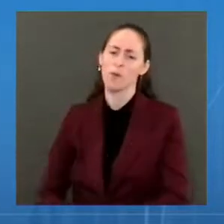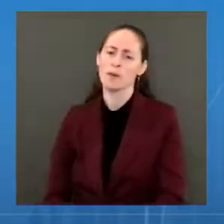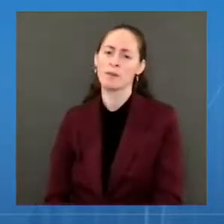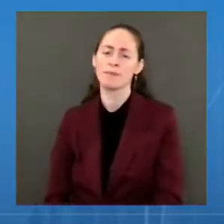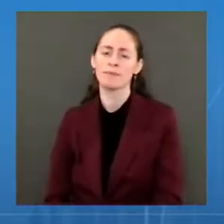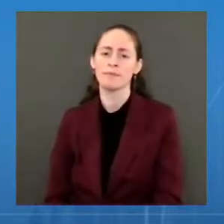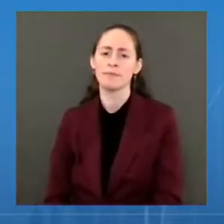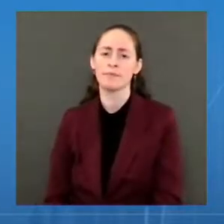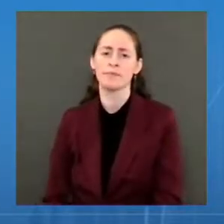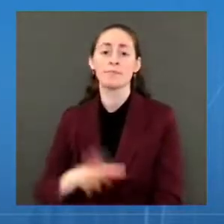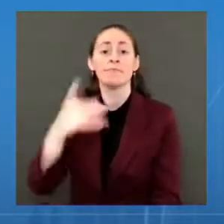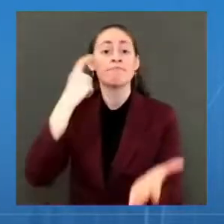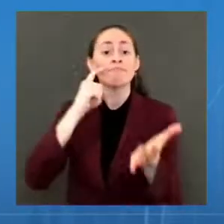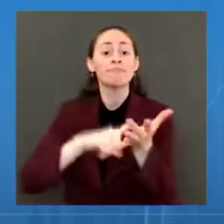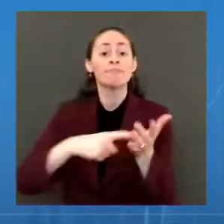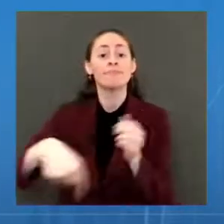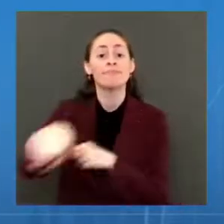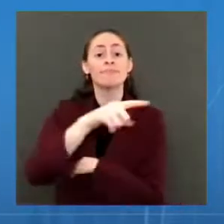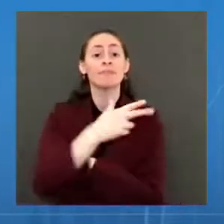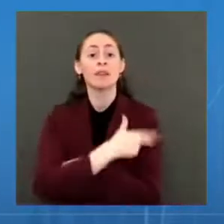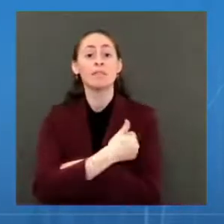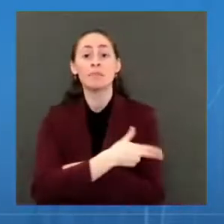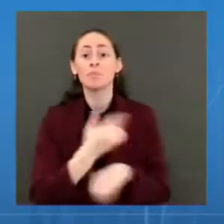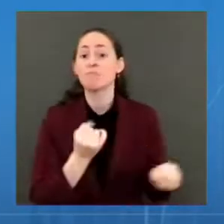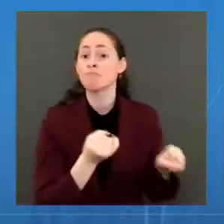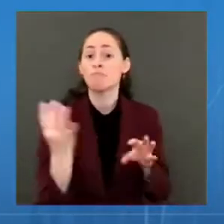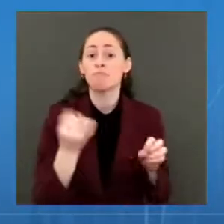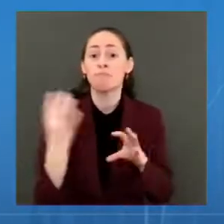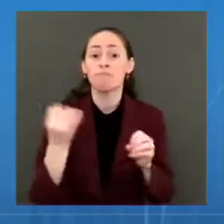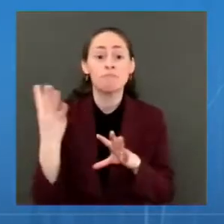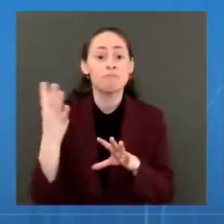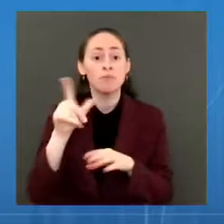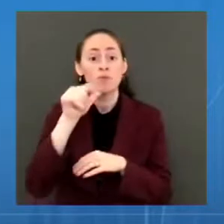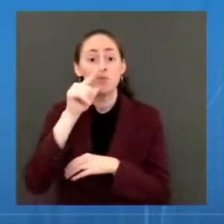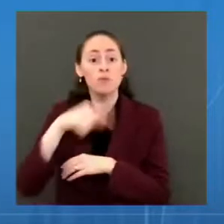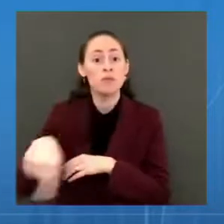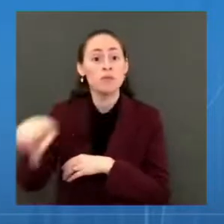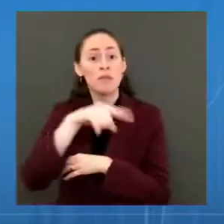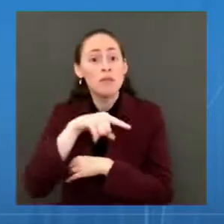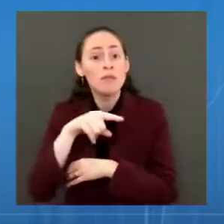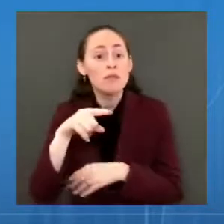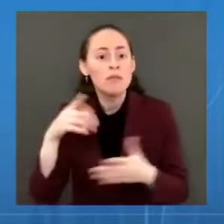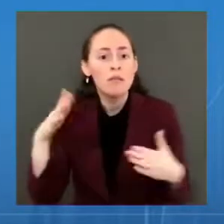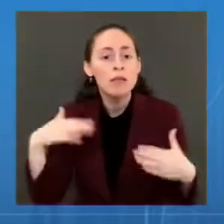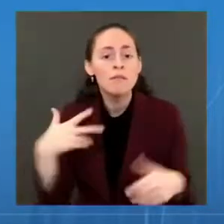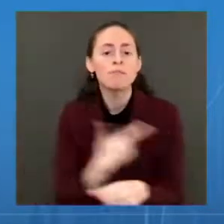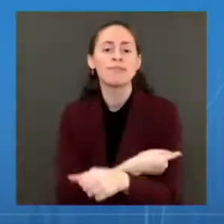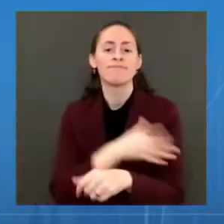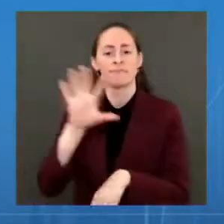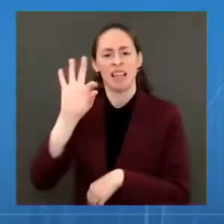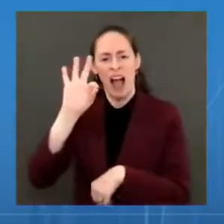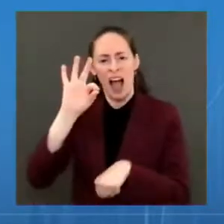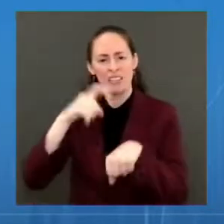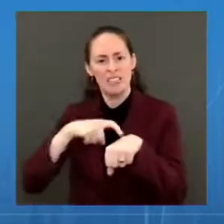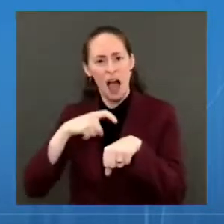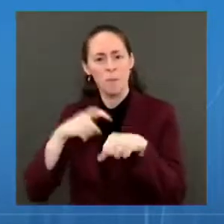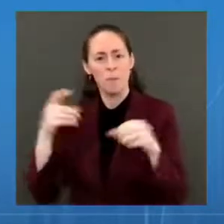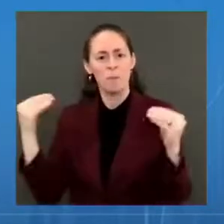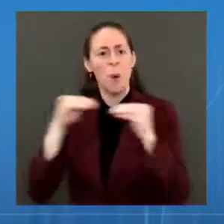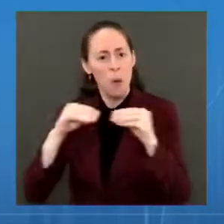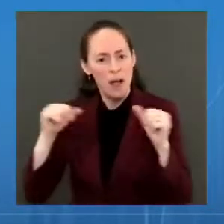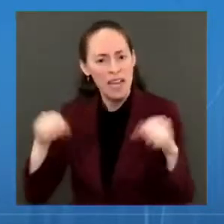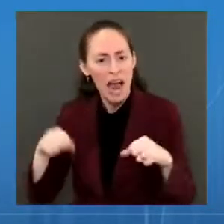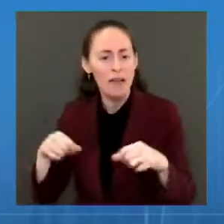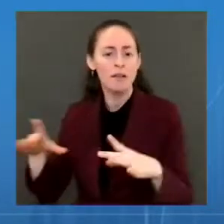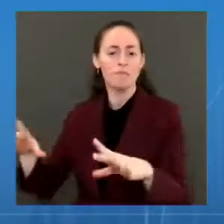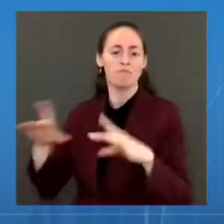had 9 times higher rate of hospitalizations than vaccinated adults. Infections among the unvaccinated continue